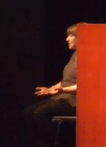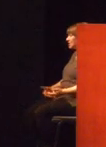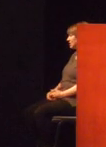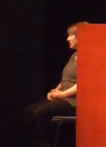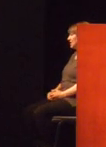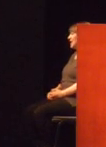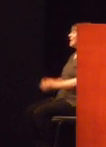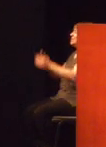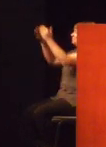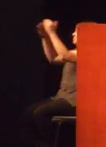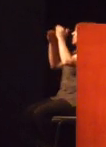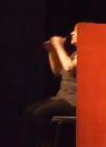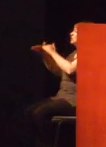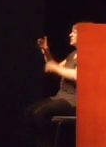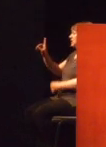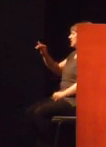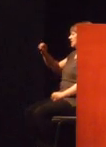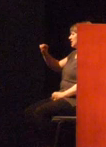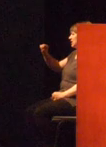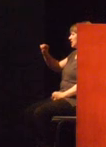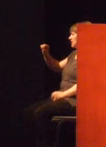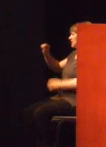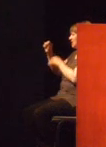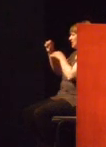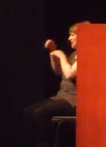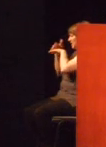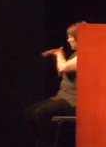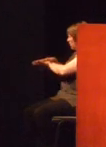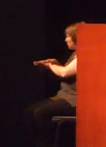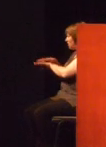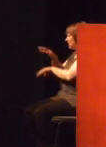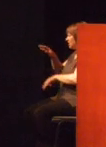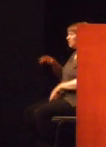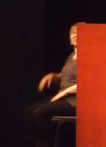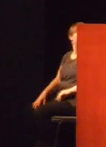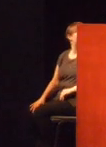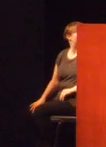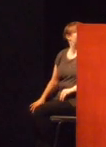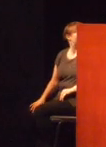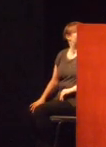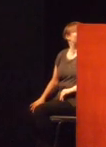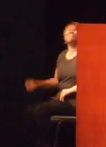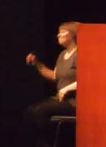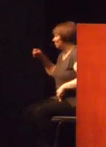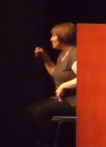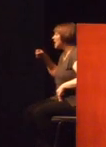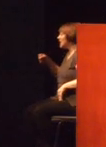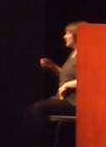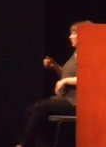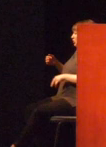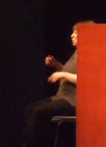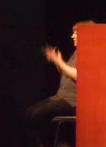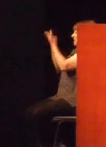called disintegration. And disintegration is basically a stage where your former worldview starts to disintegrate.